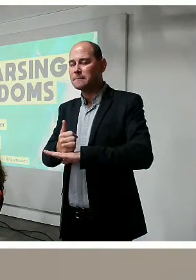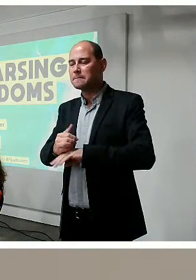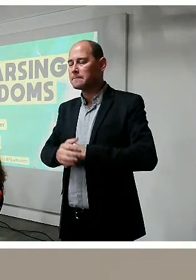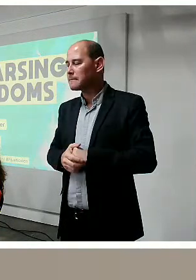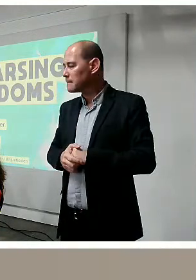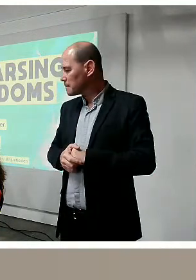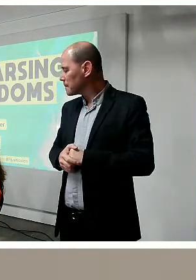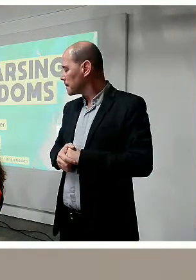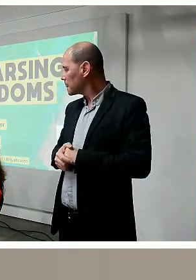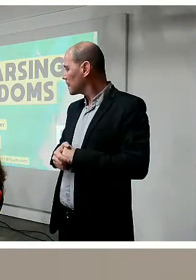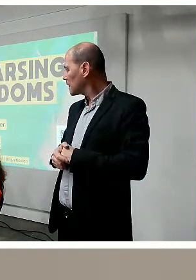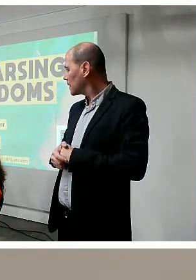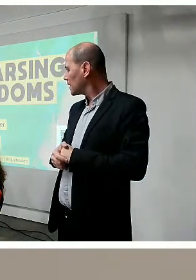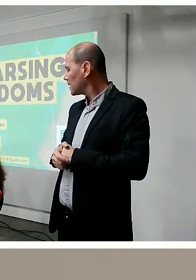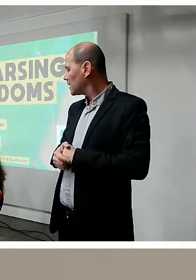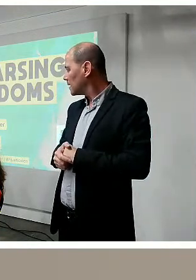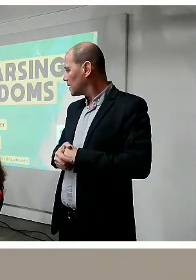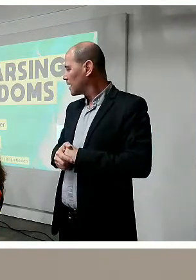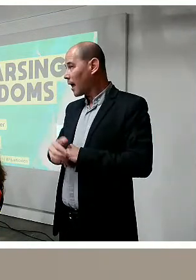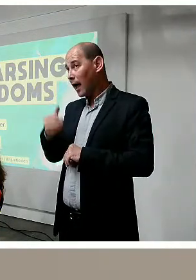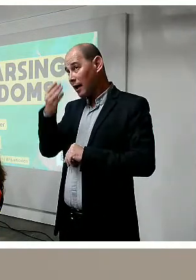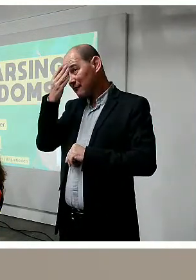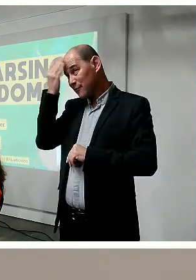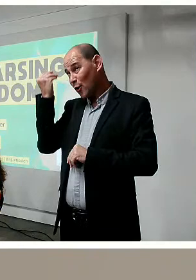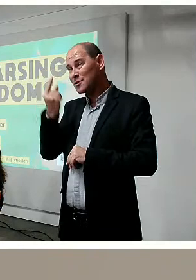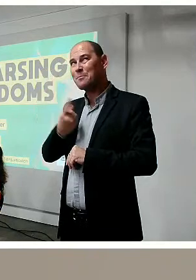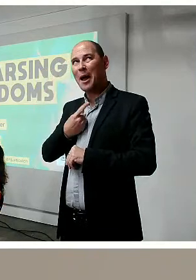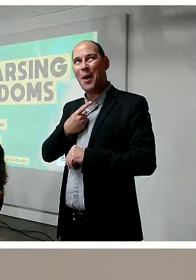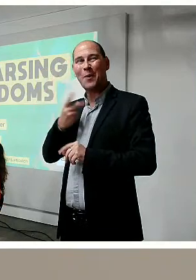And I've forgotten now my own question.